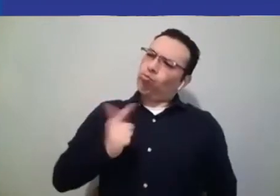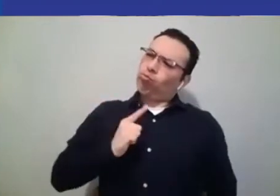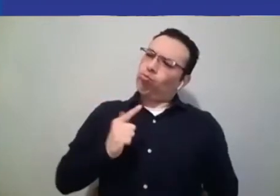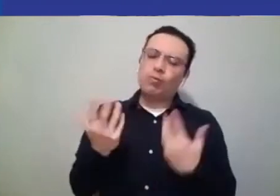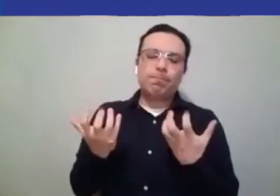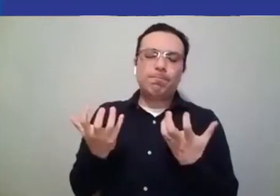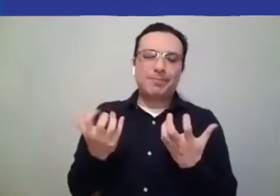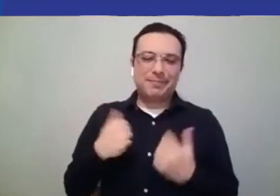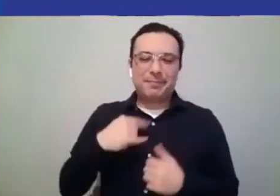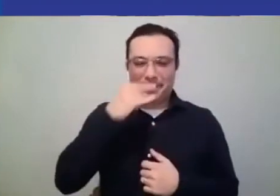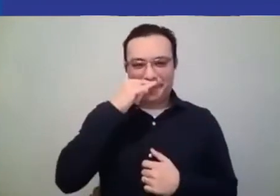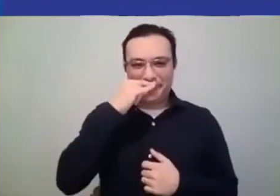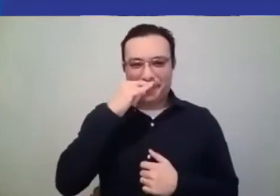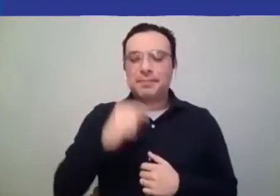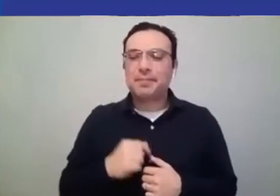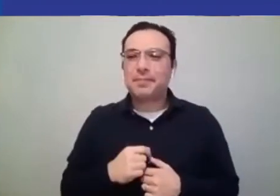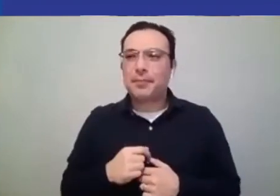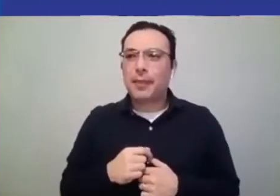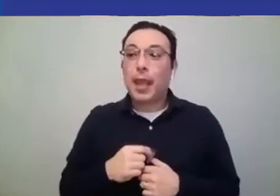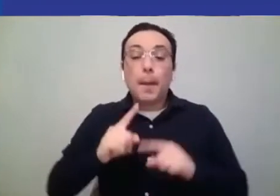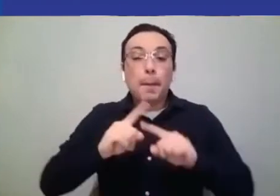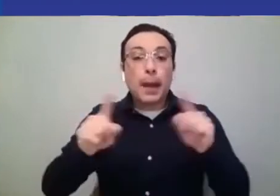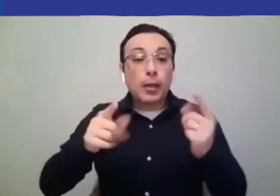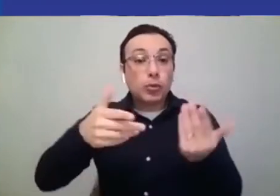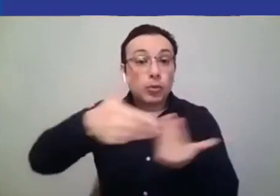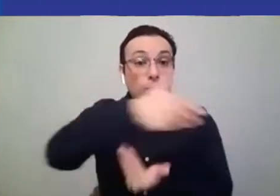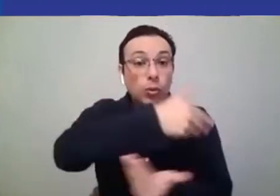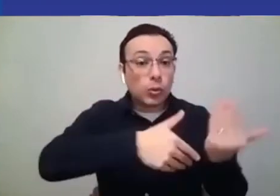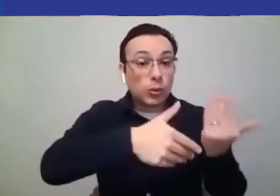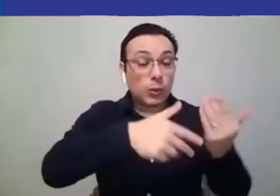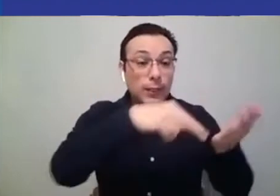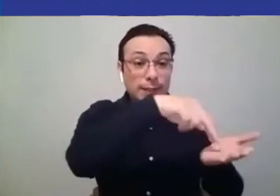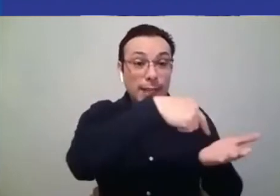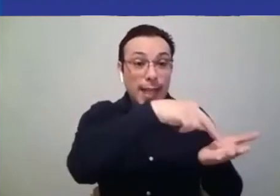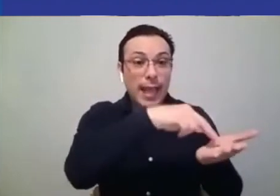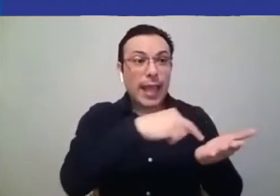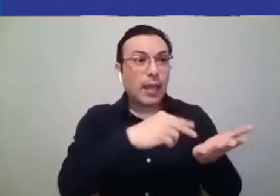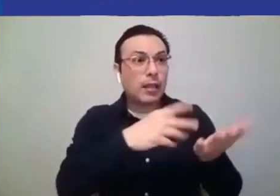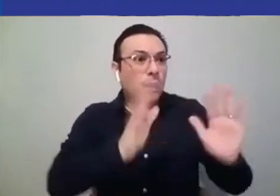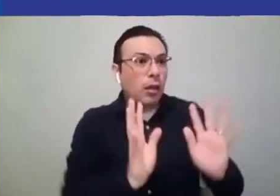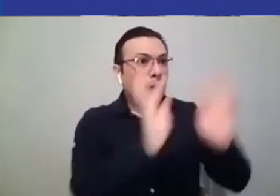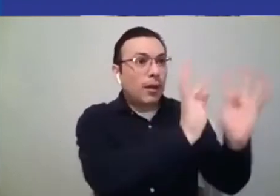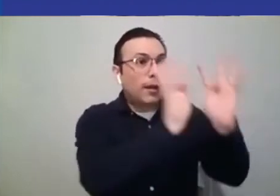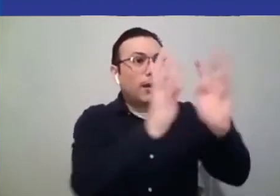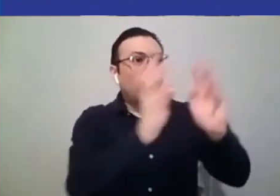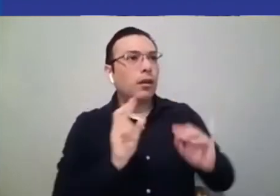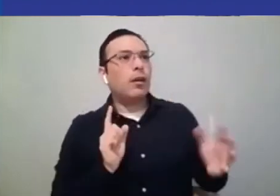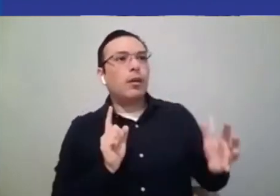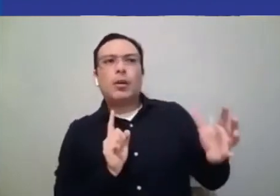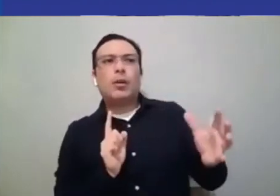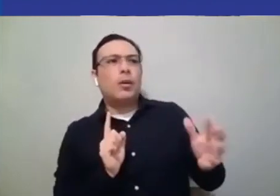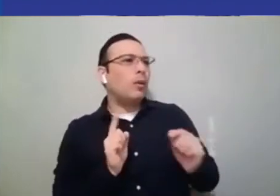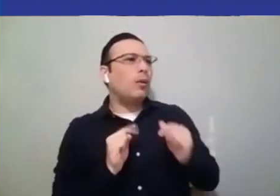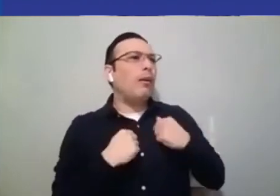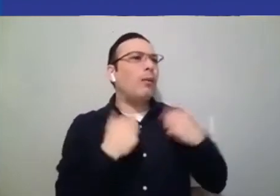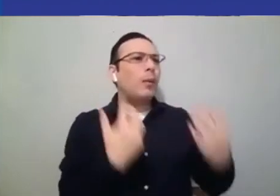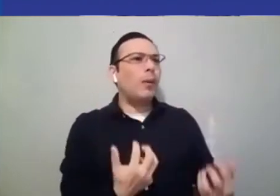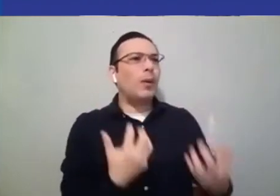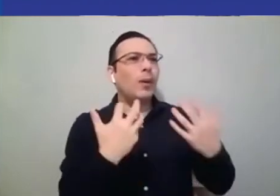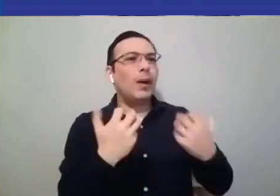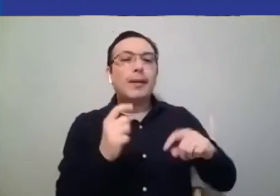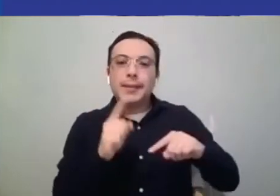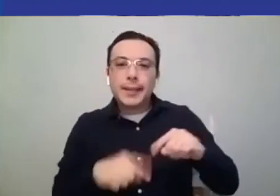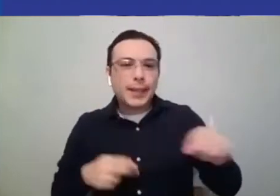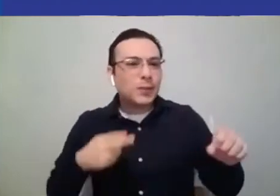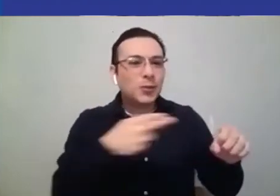trying to do it with her. And I think social dance to me was kind of this feeling of wanting to belong to something bigger than myself,